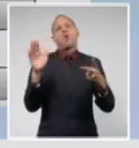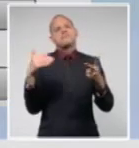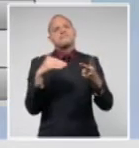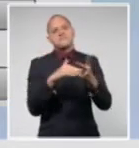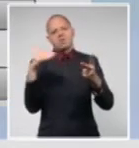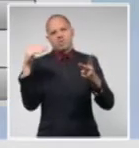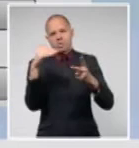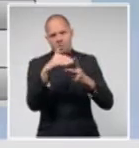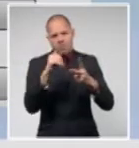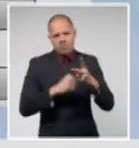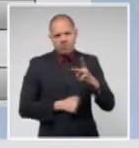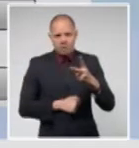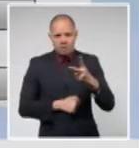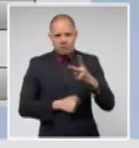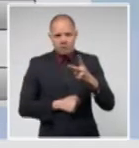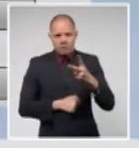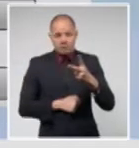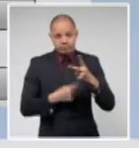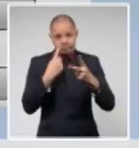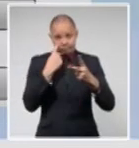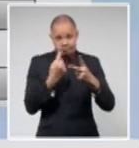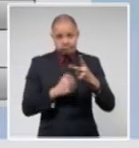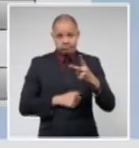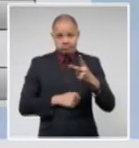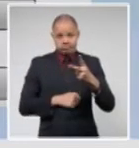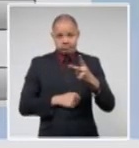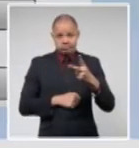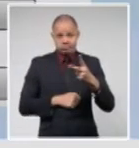million by tomorrow or the coming days.